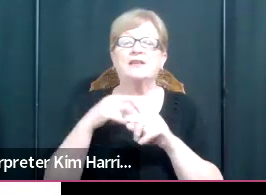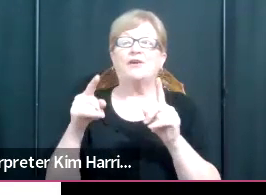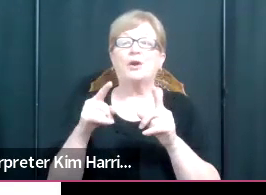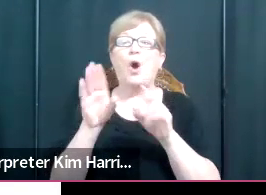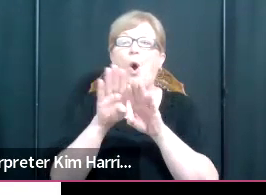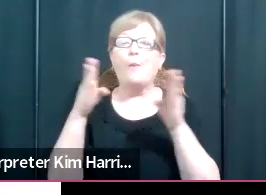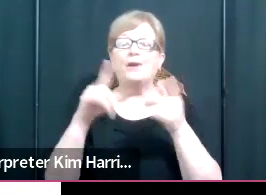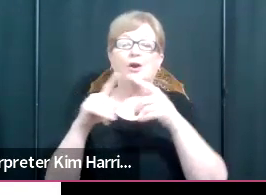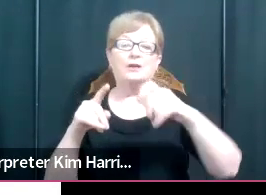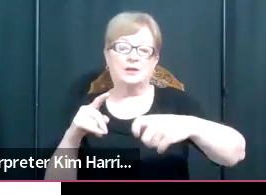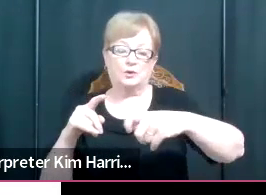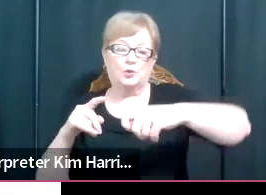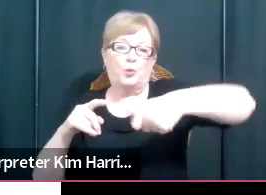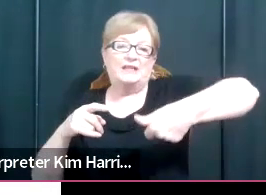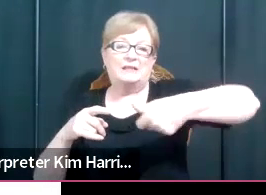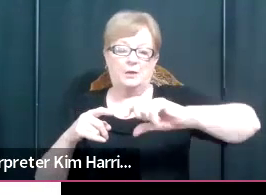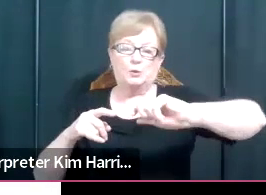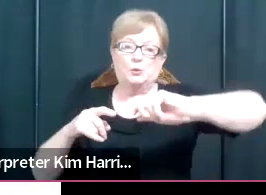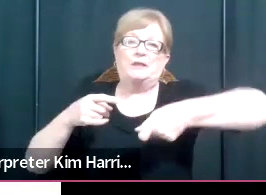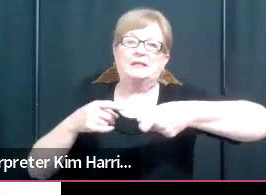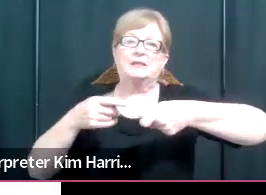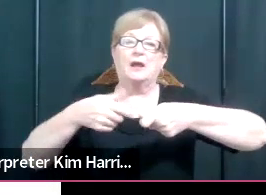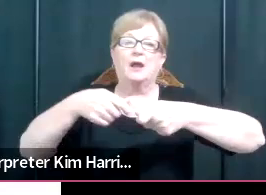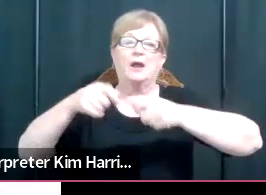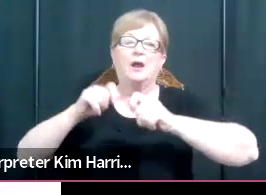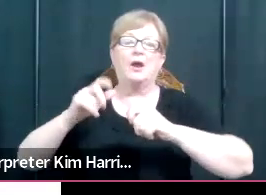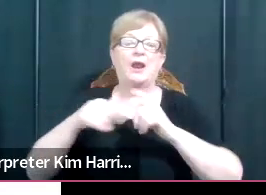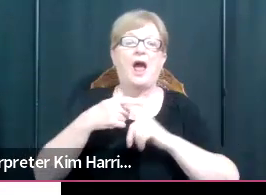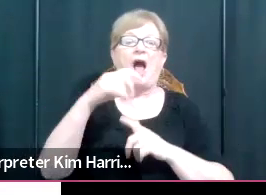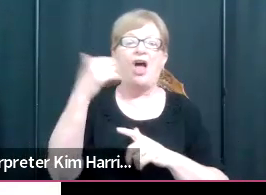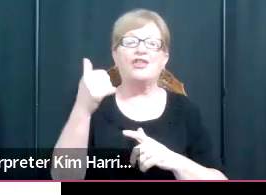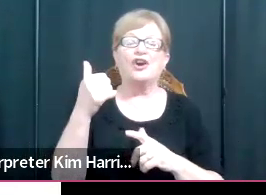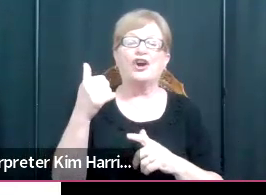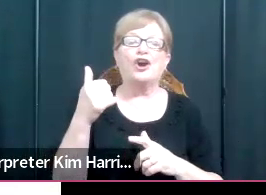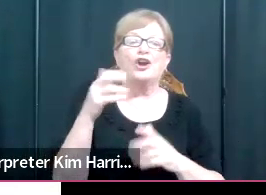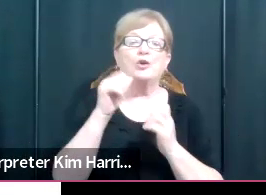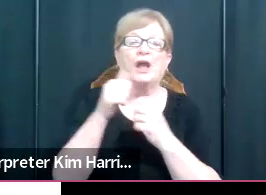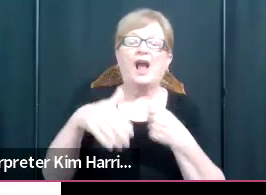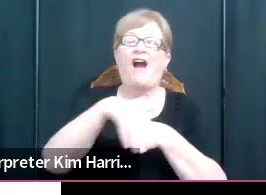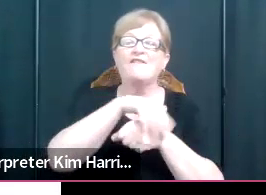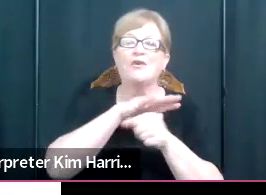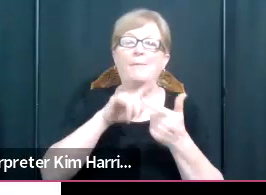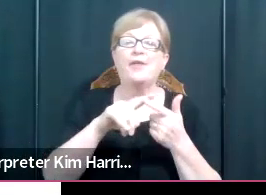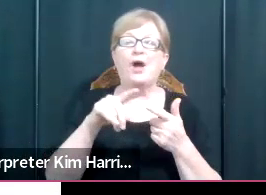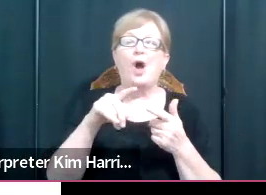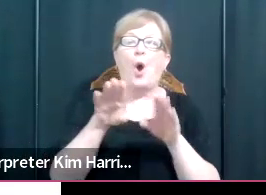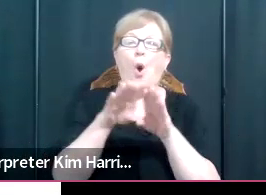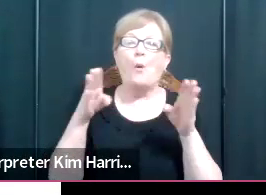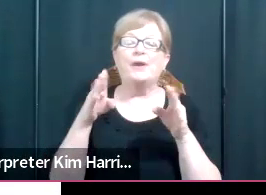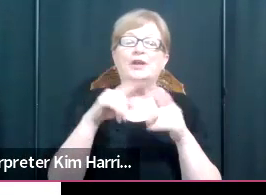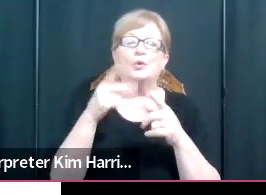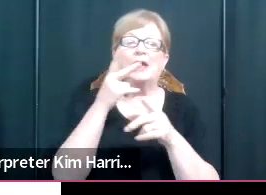around, and they have a nice other feature that you can kind of use it to cover up the opening in the can so that you can